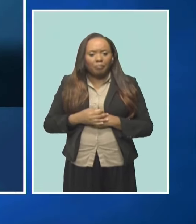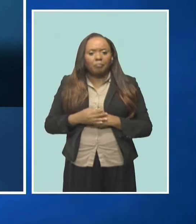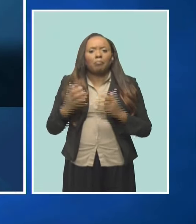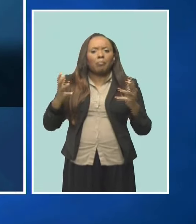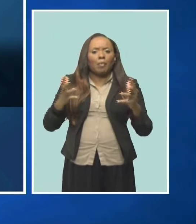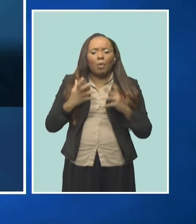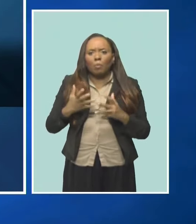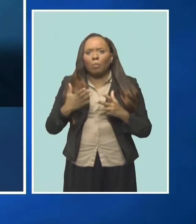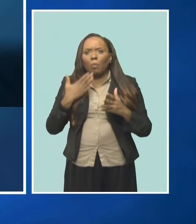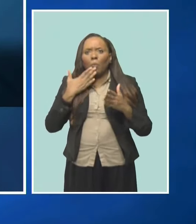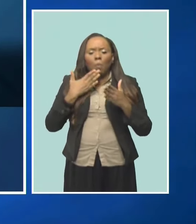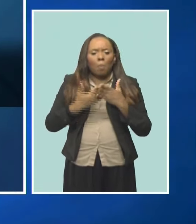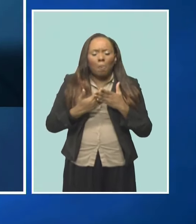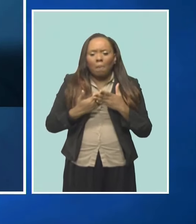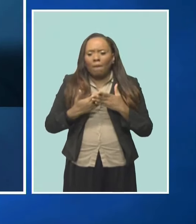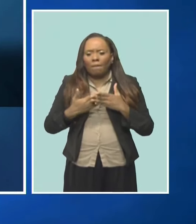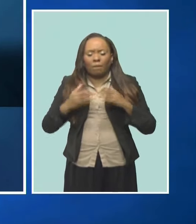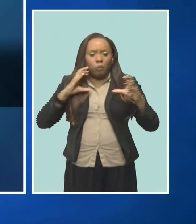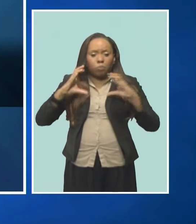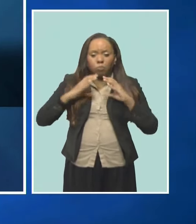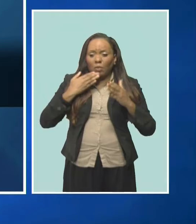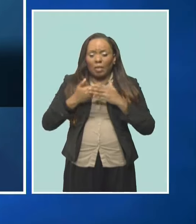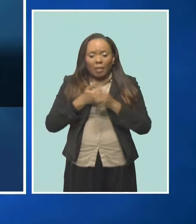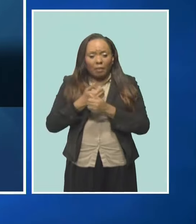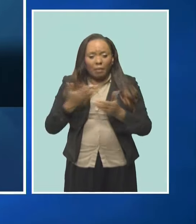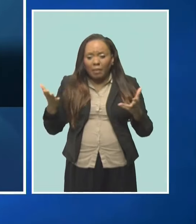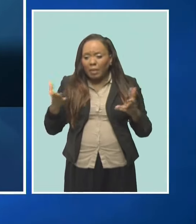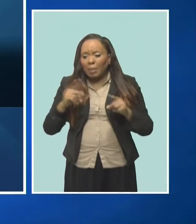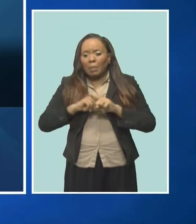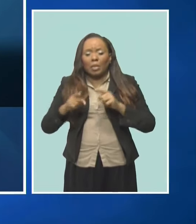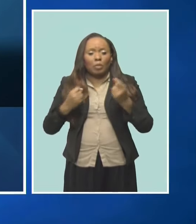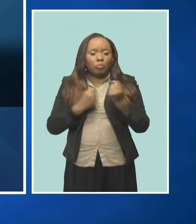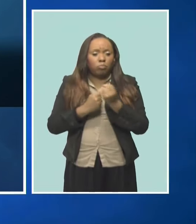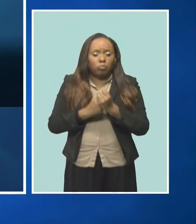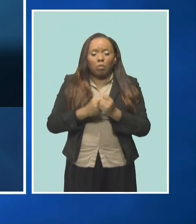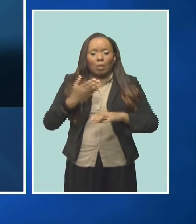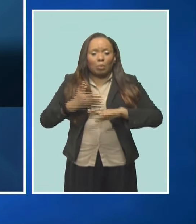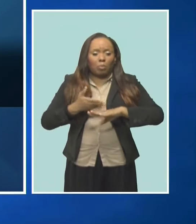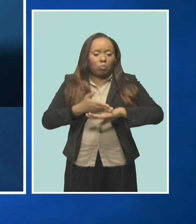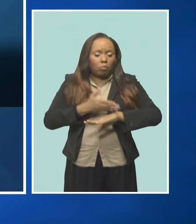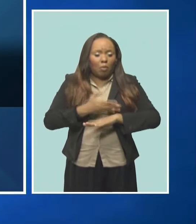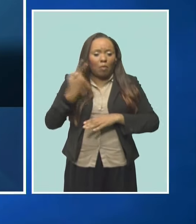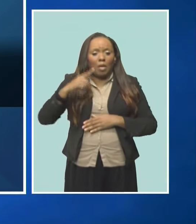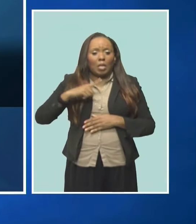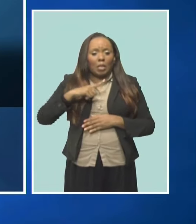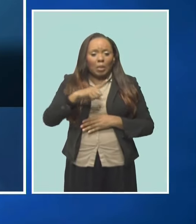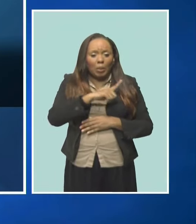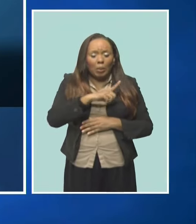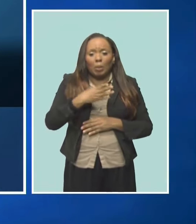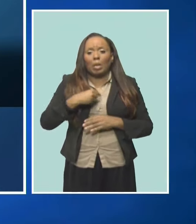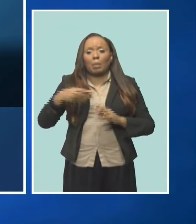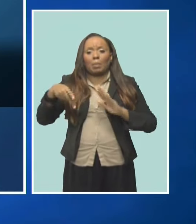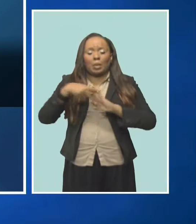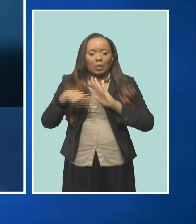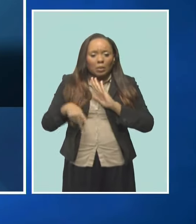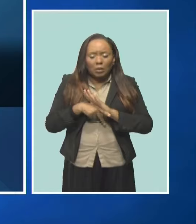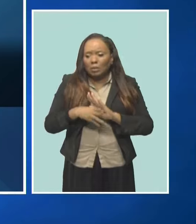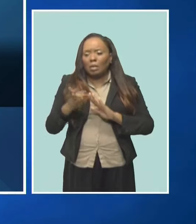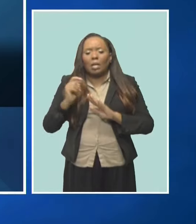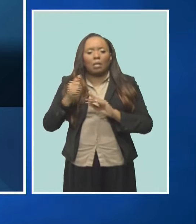sustainability practices within our membership, while still advocating for improvements in the legislative and policy environment that impact